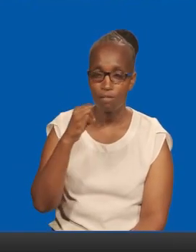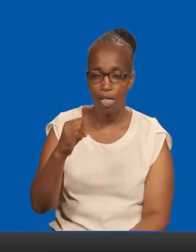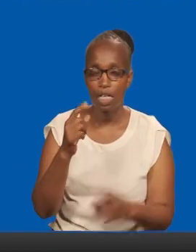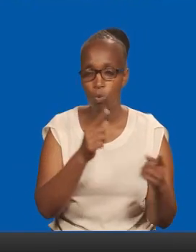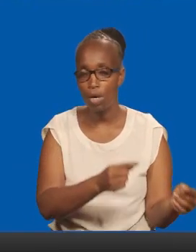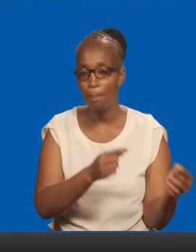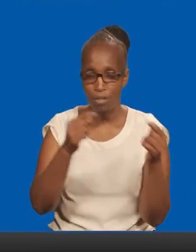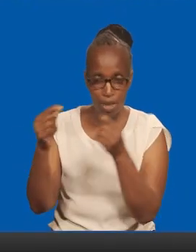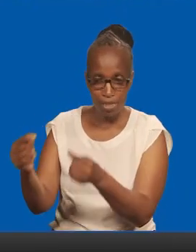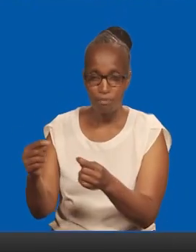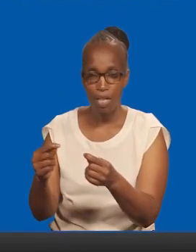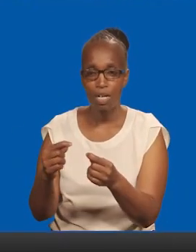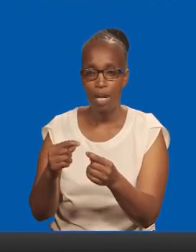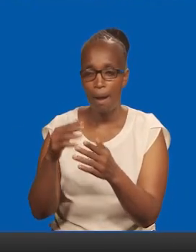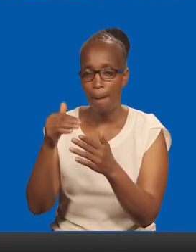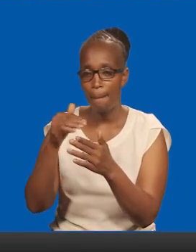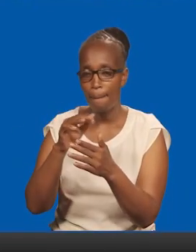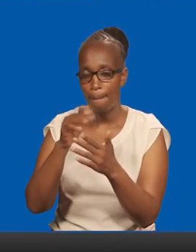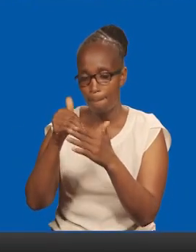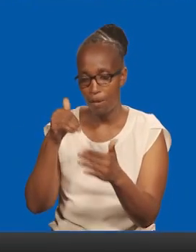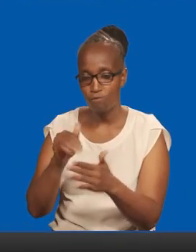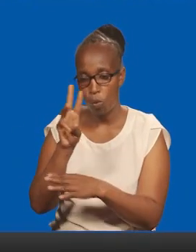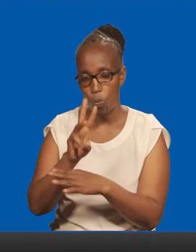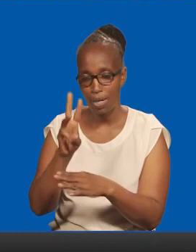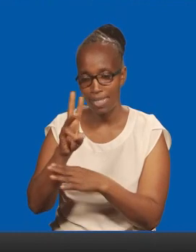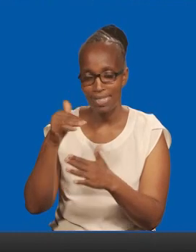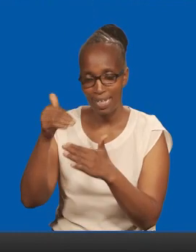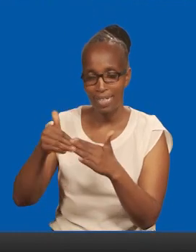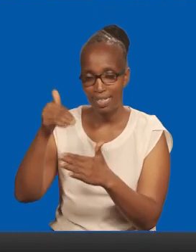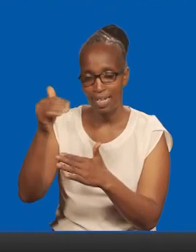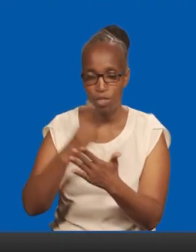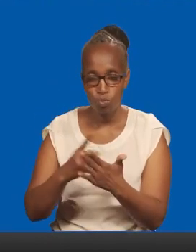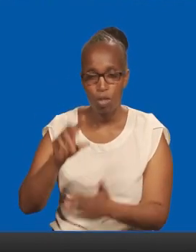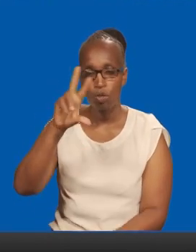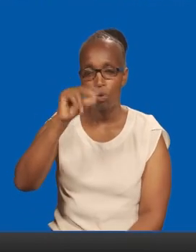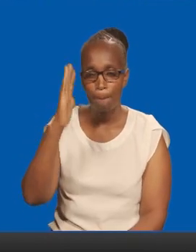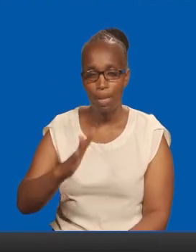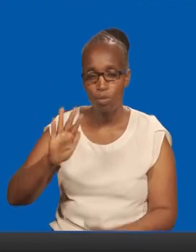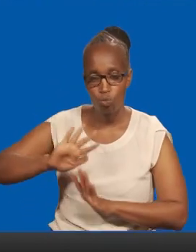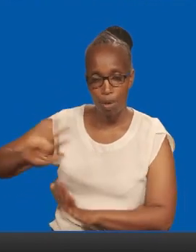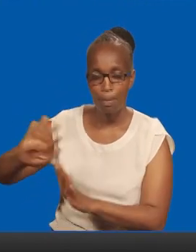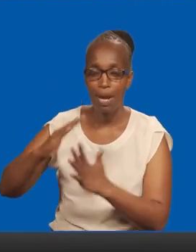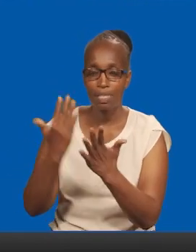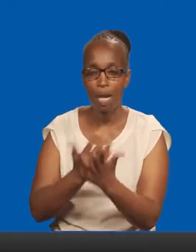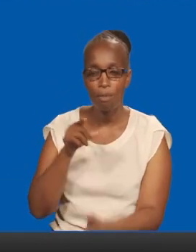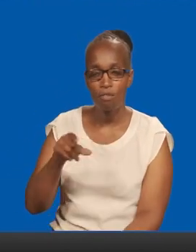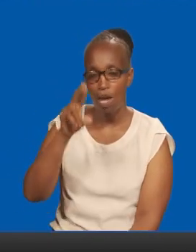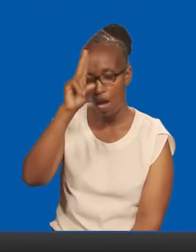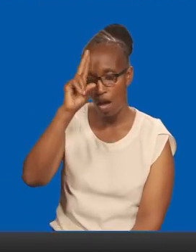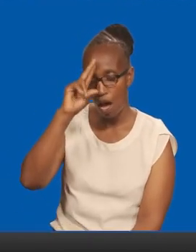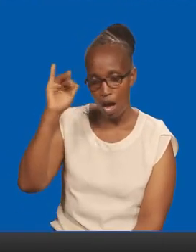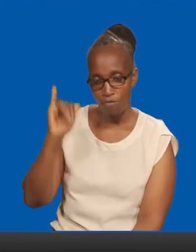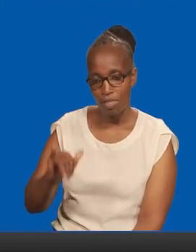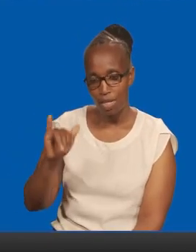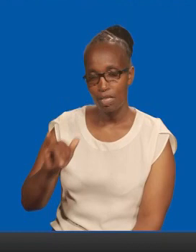42,500 officers will be transferred by Wednesday next week. By all means possible, nobody will be left out. Some of